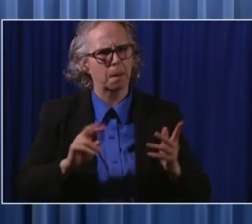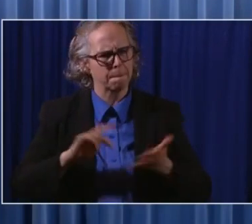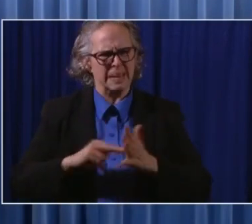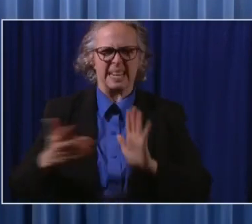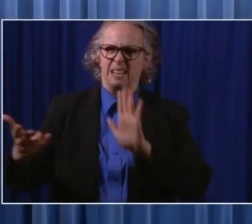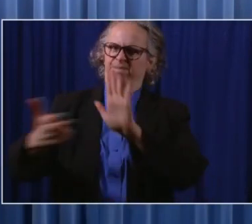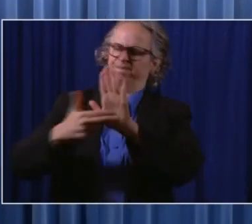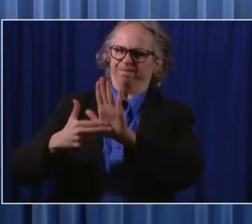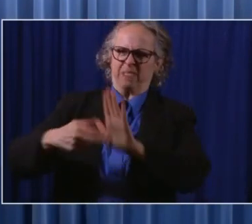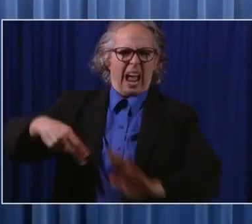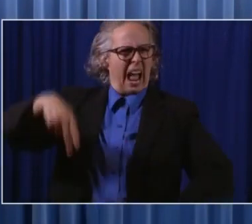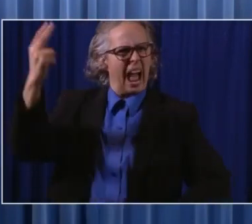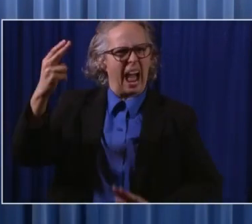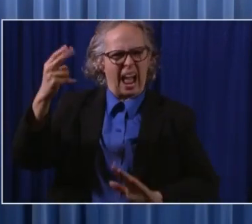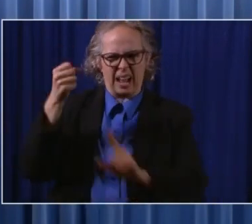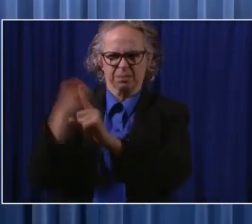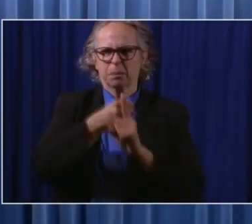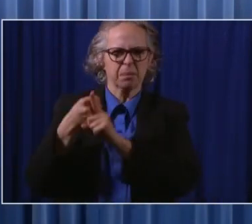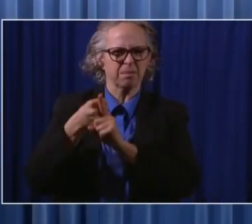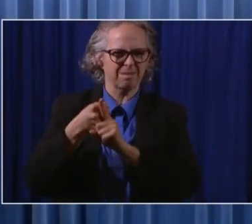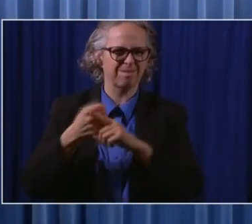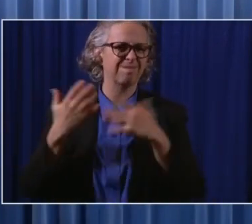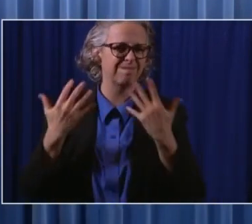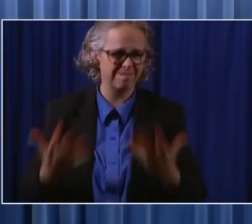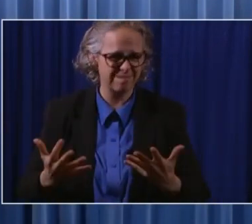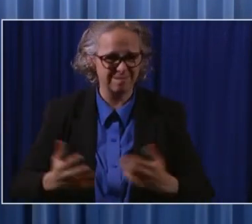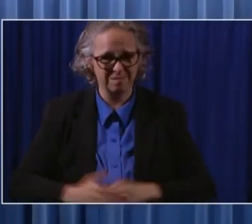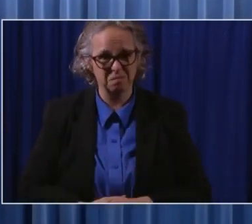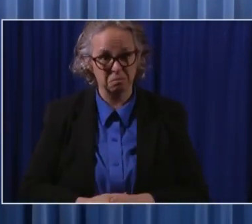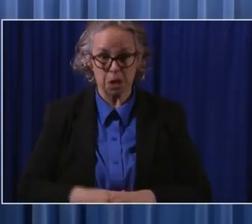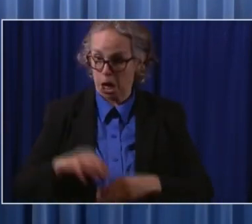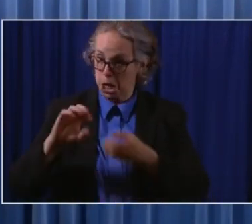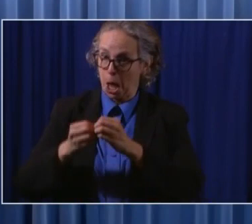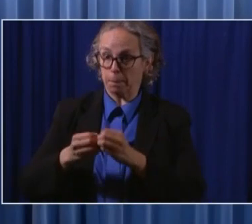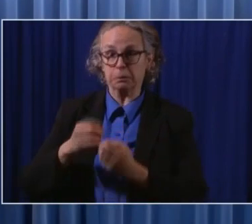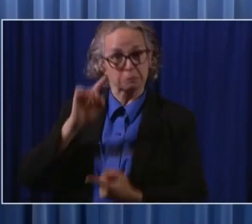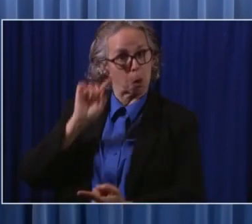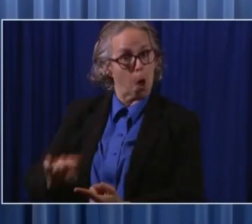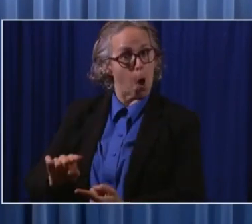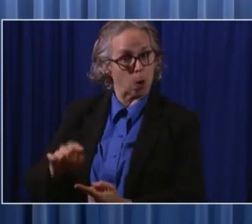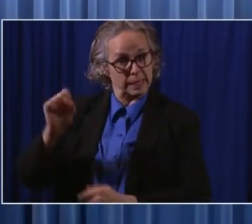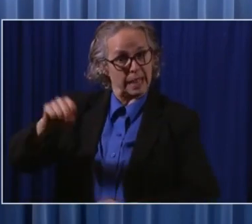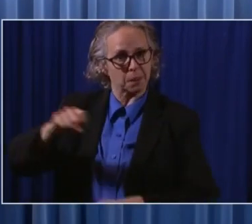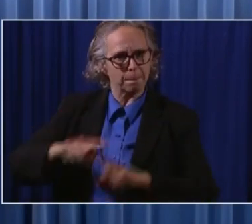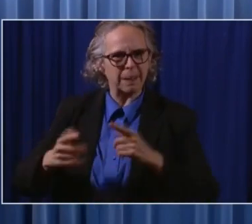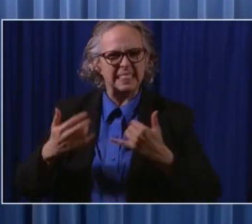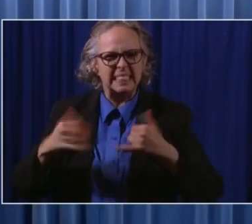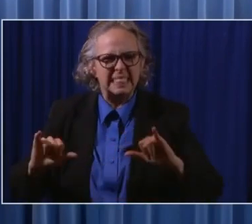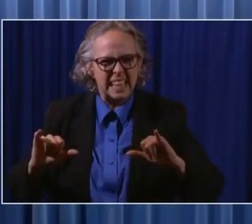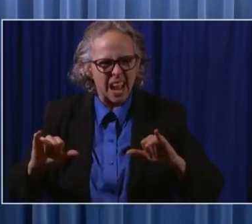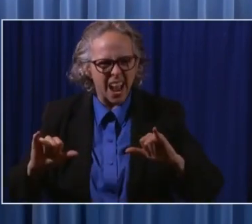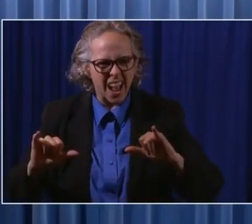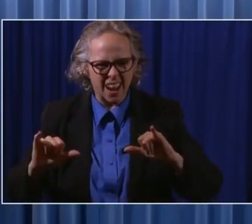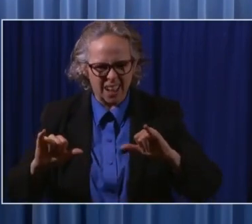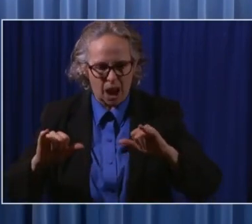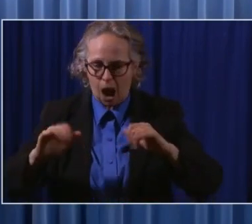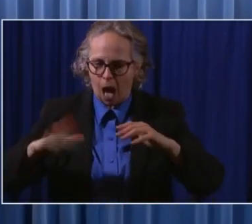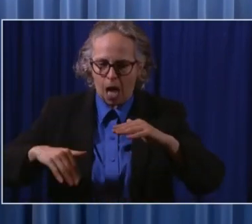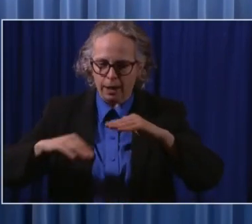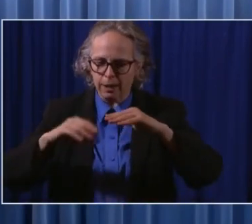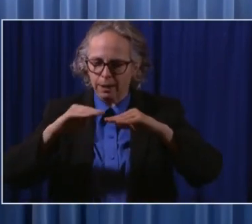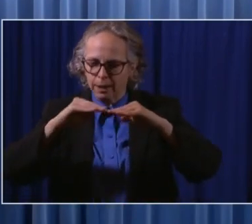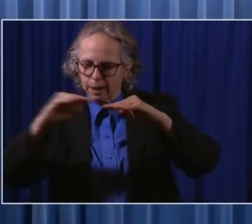threshold. These numbers have improved. They're going down, but they're still high.